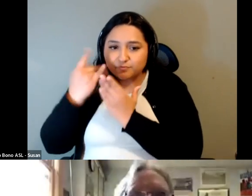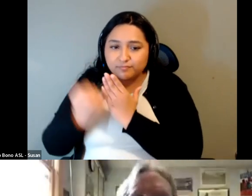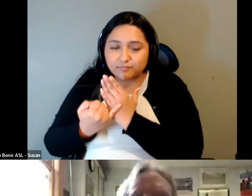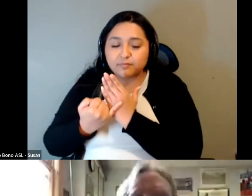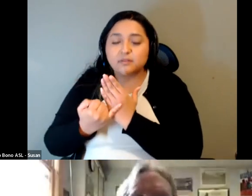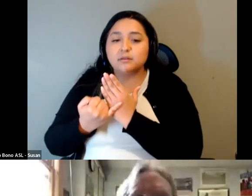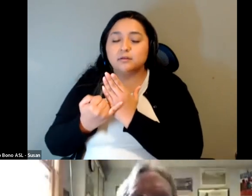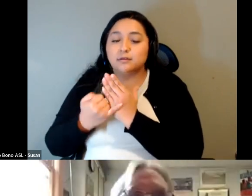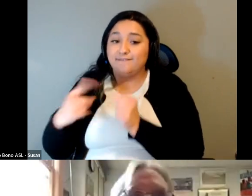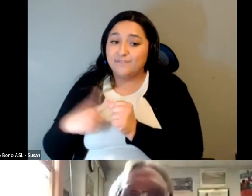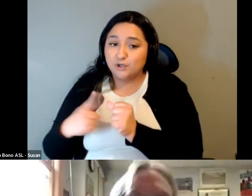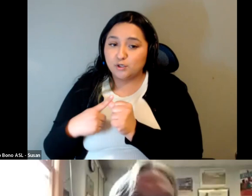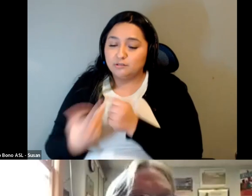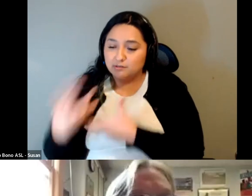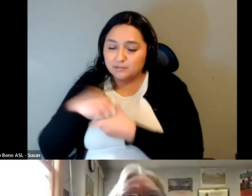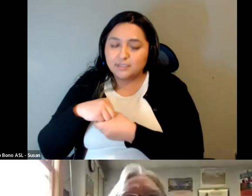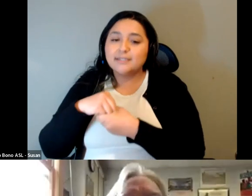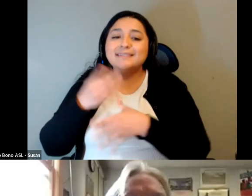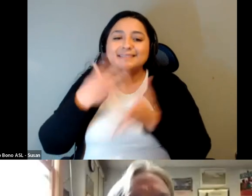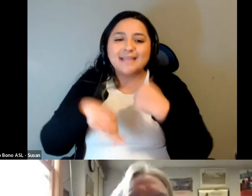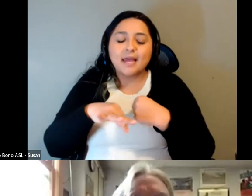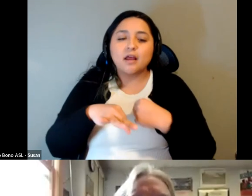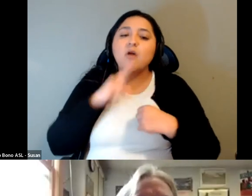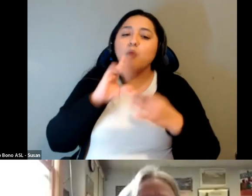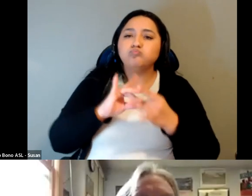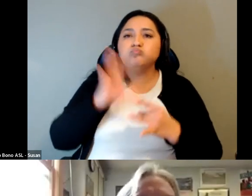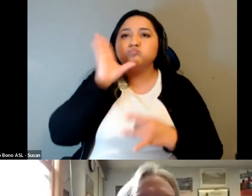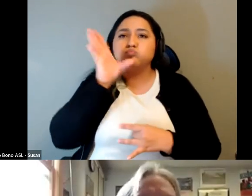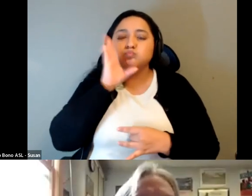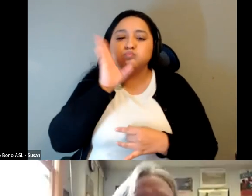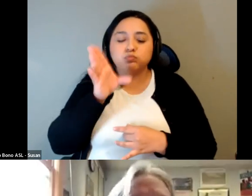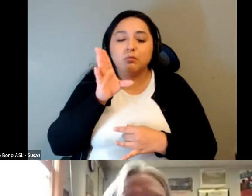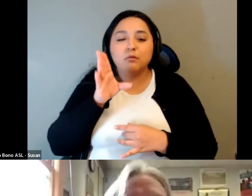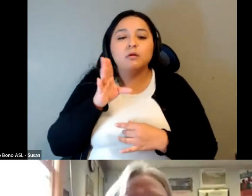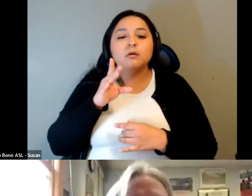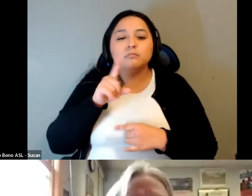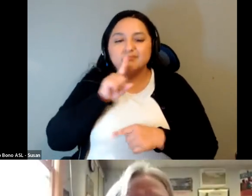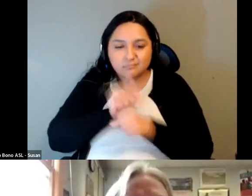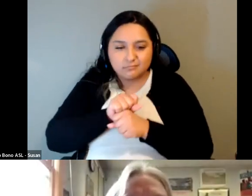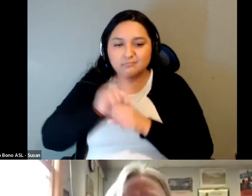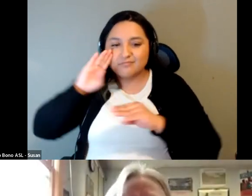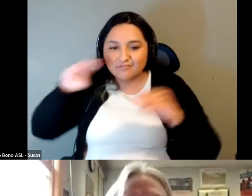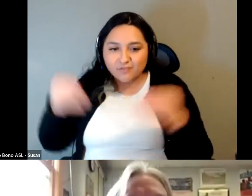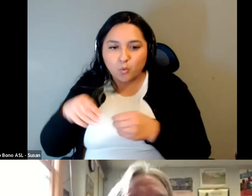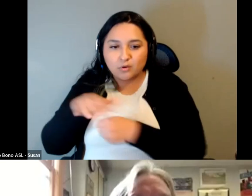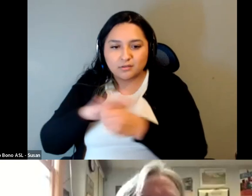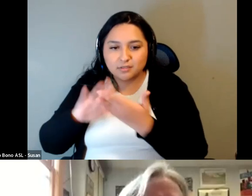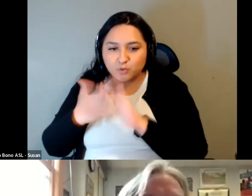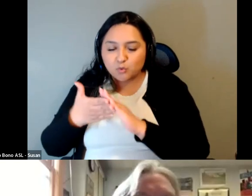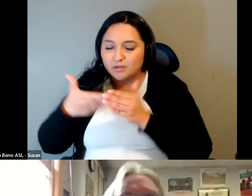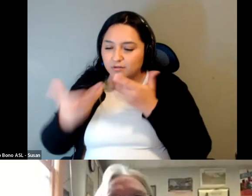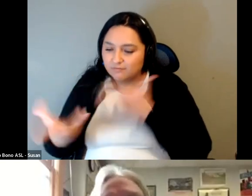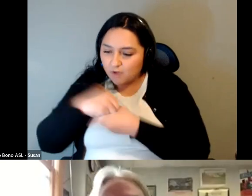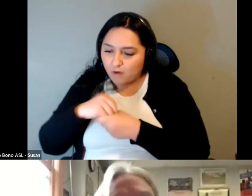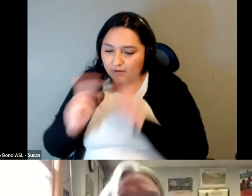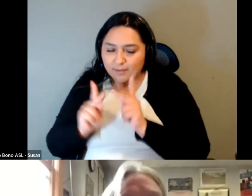start just talking about you're gonna do it, and the more you're involving the community of people that you're housing and running the buildings and